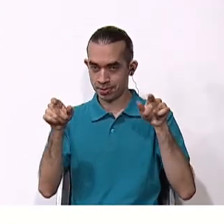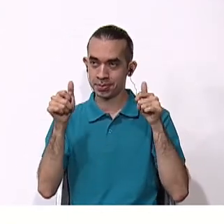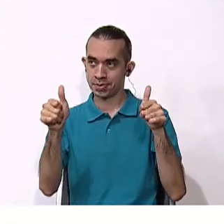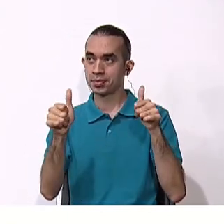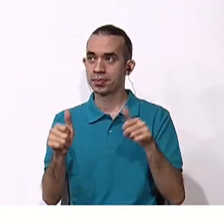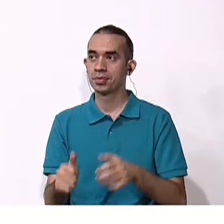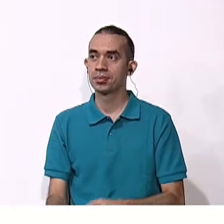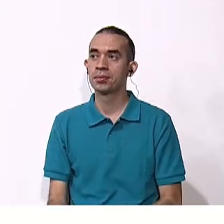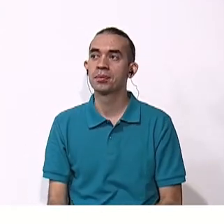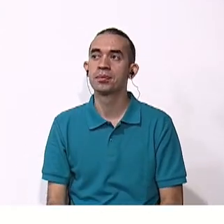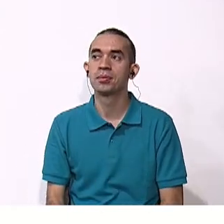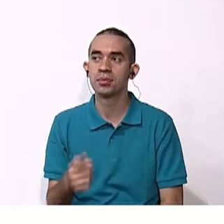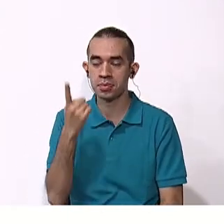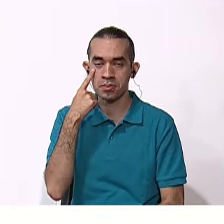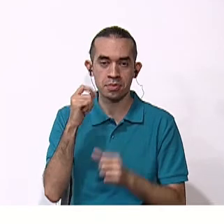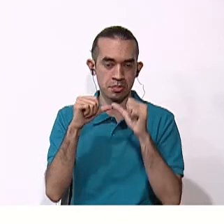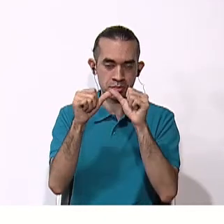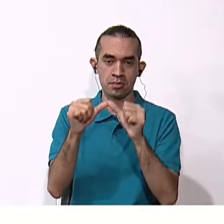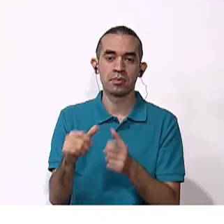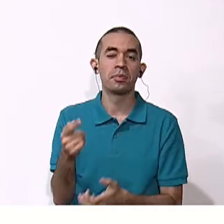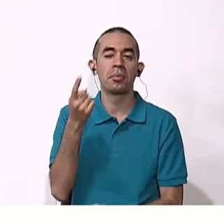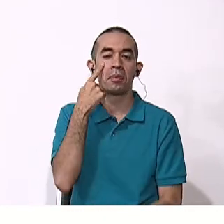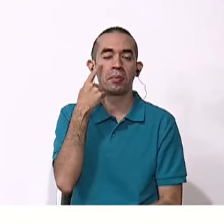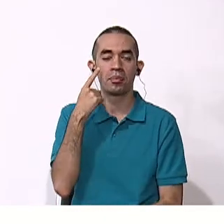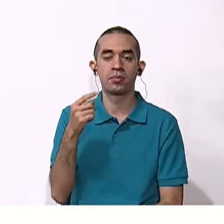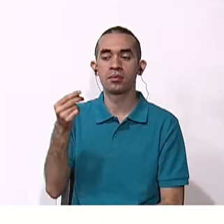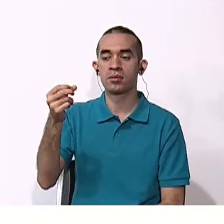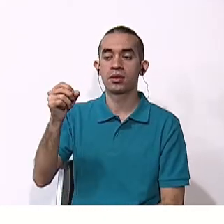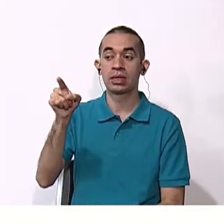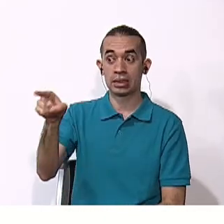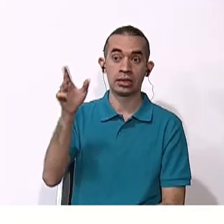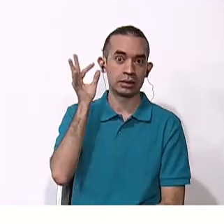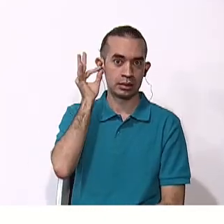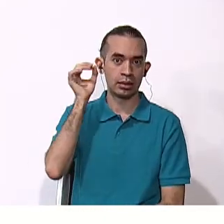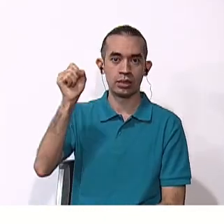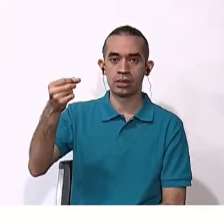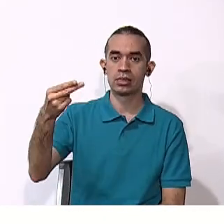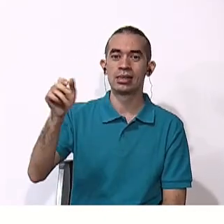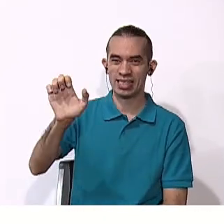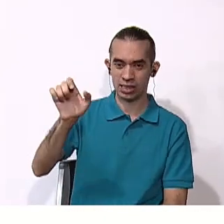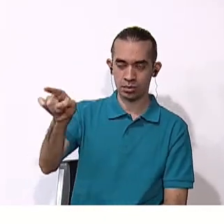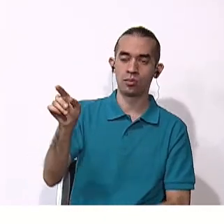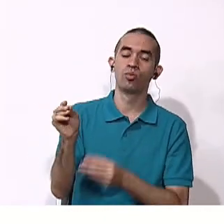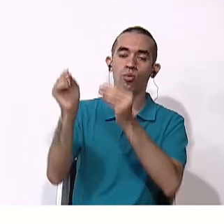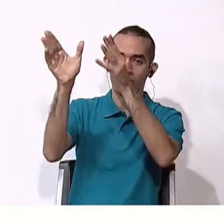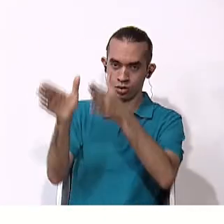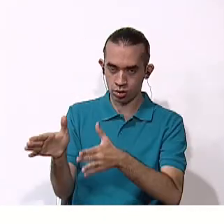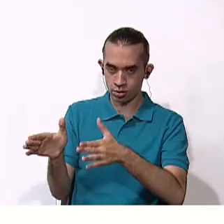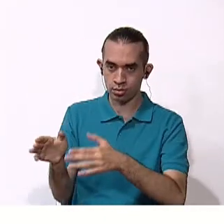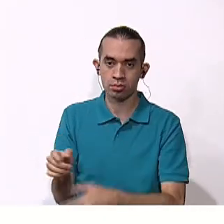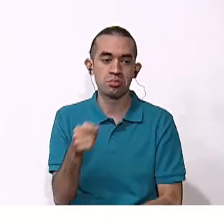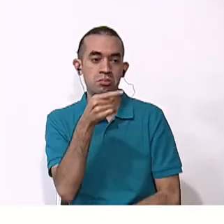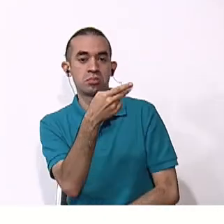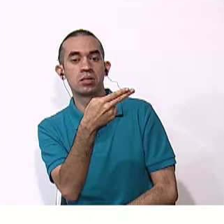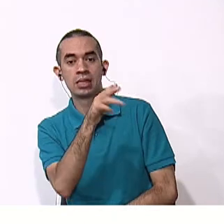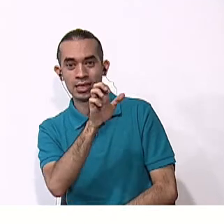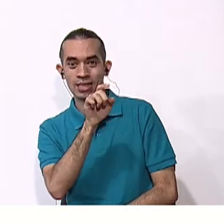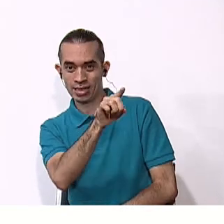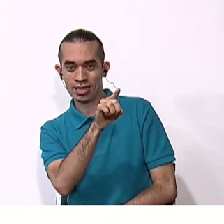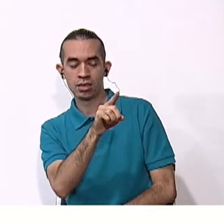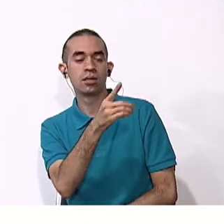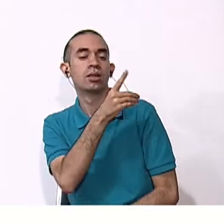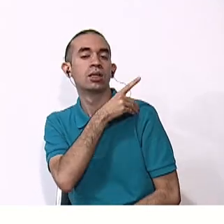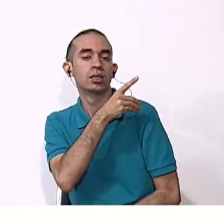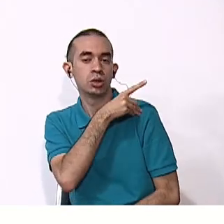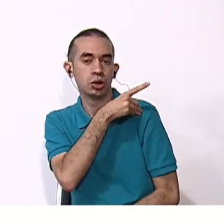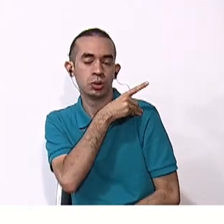Jack. Let's continue. Look, she is the teacher. He is the